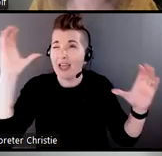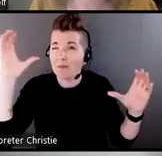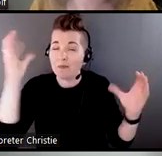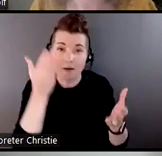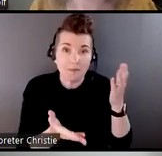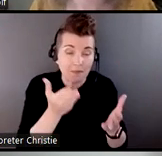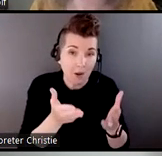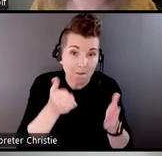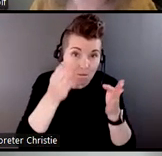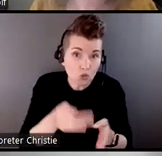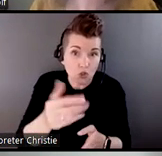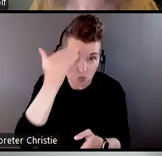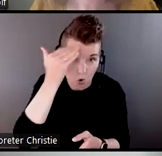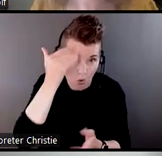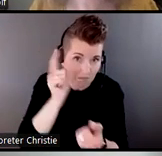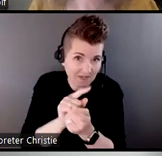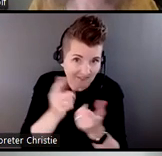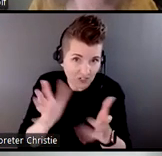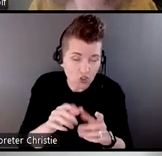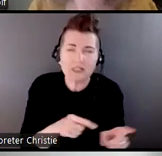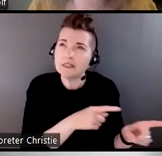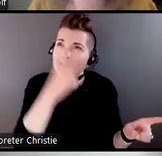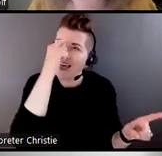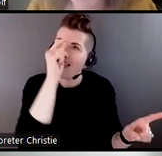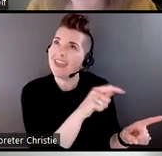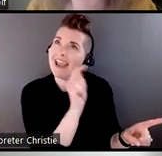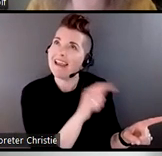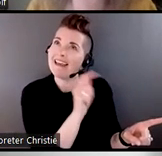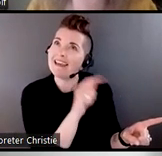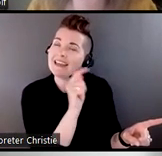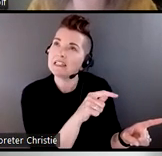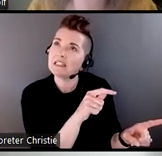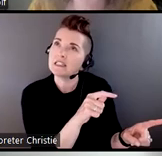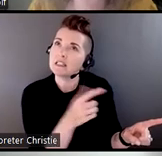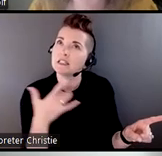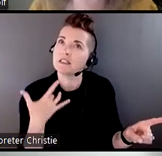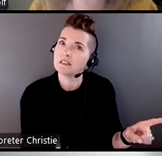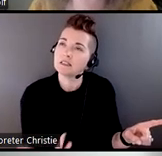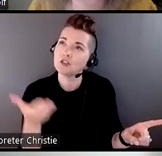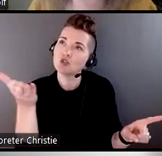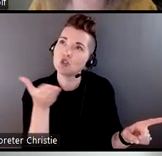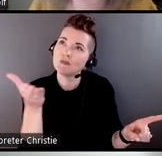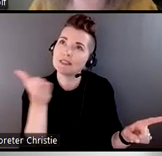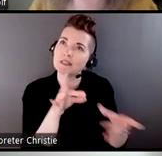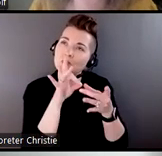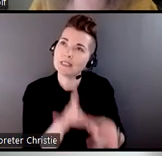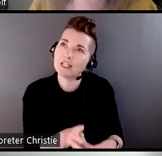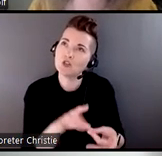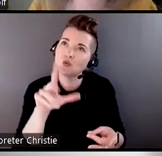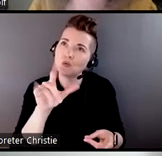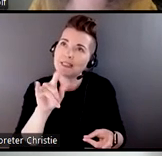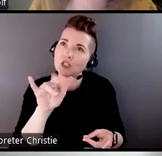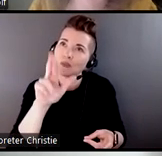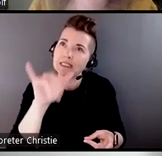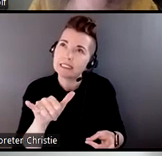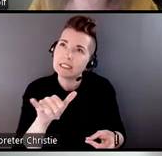you actually know or have met, ask yourself, where would they go if they wanted to find out information? Where could we